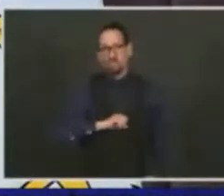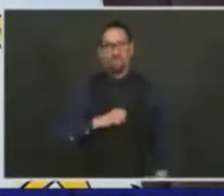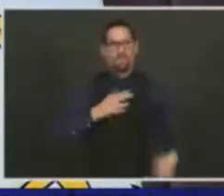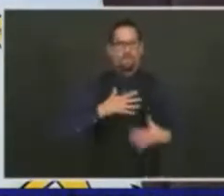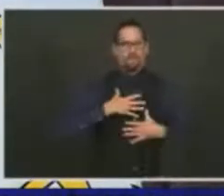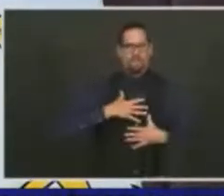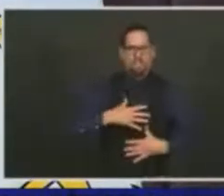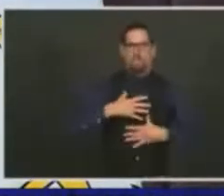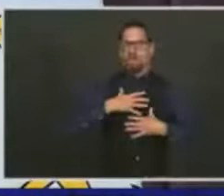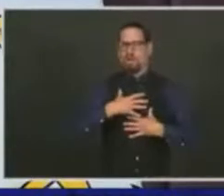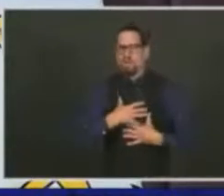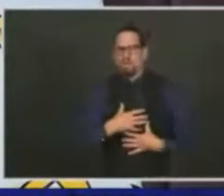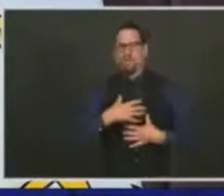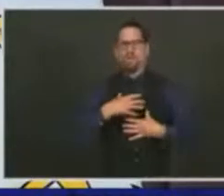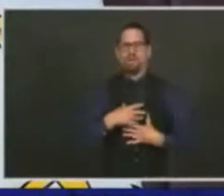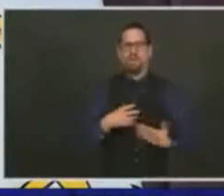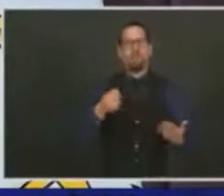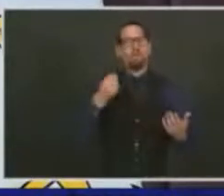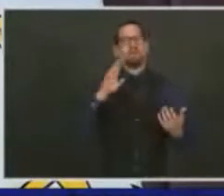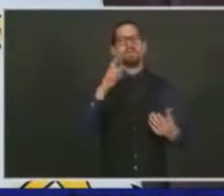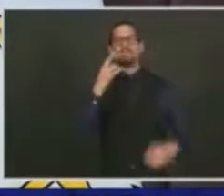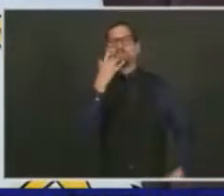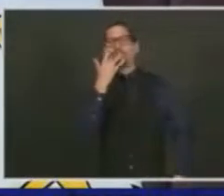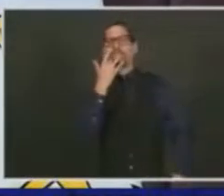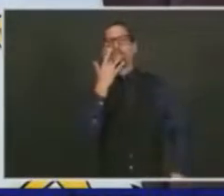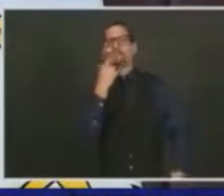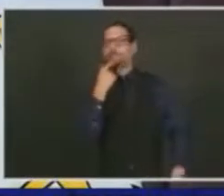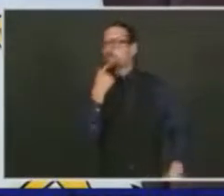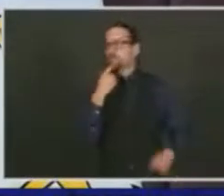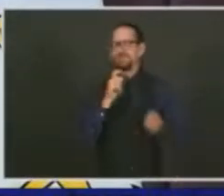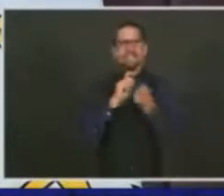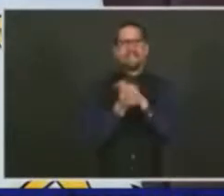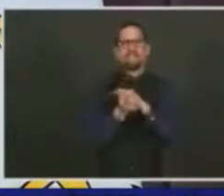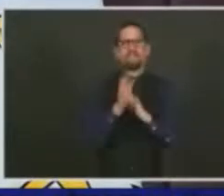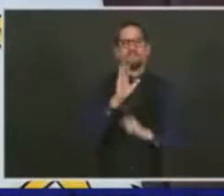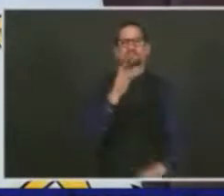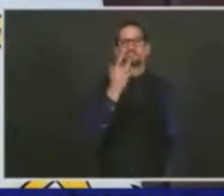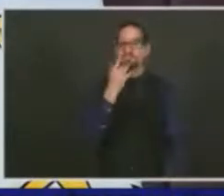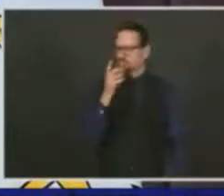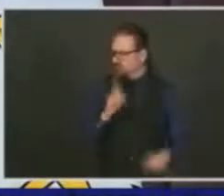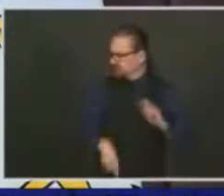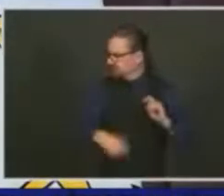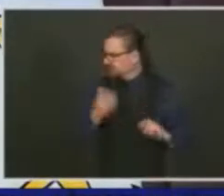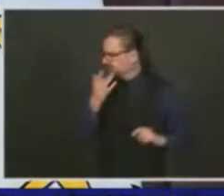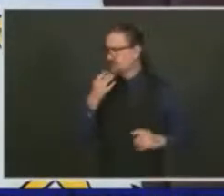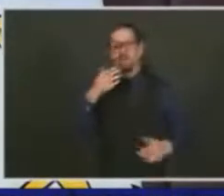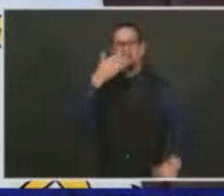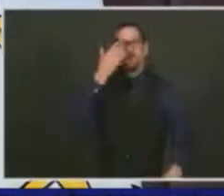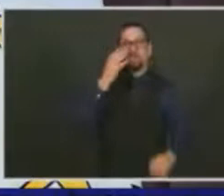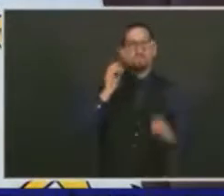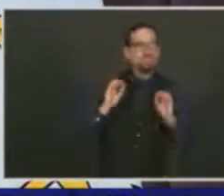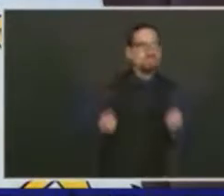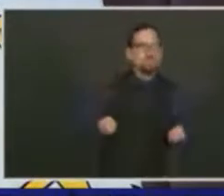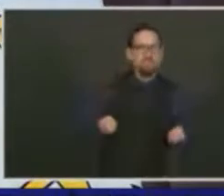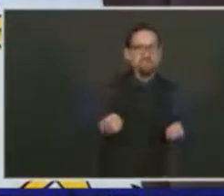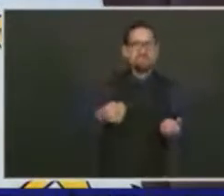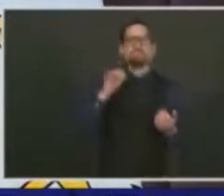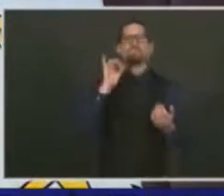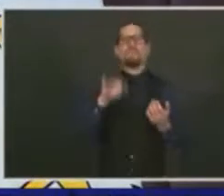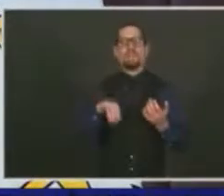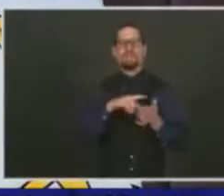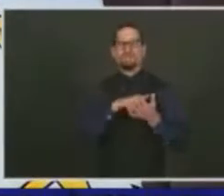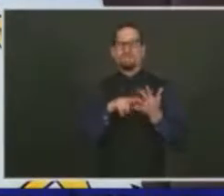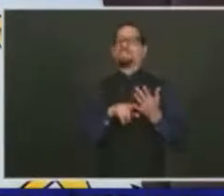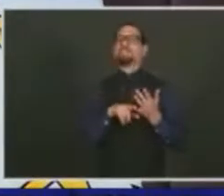of taste or smell, those are the indicators most commonly associated with COVID. That's when you